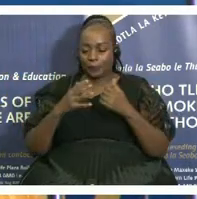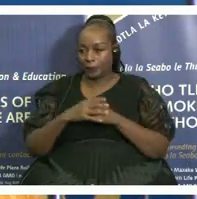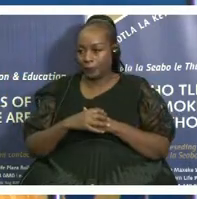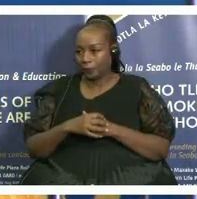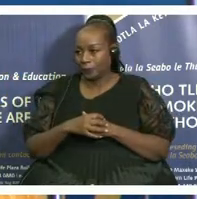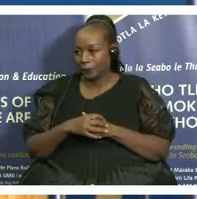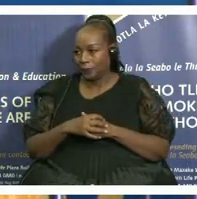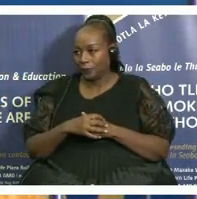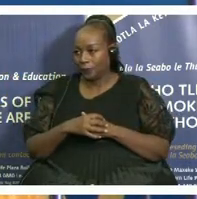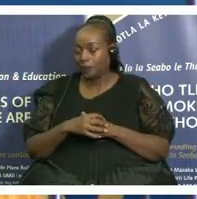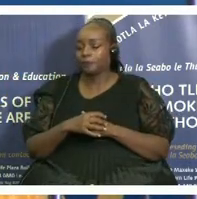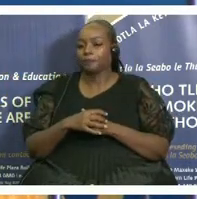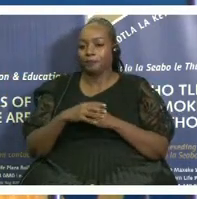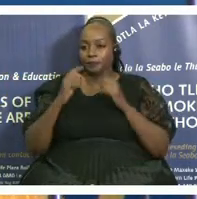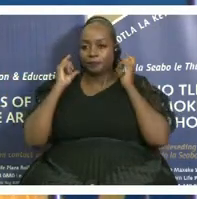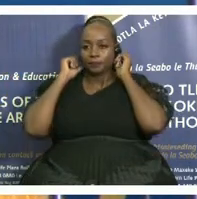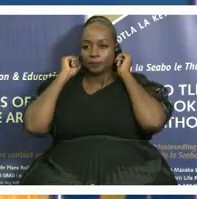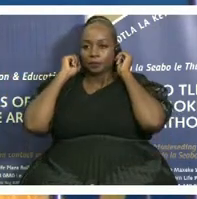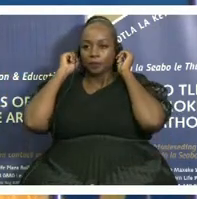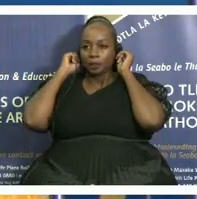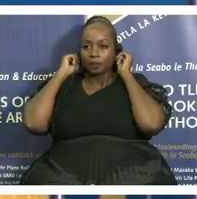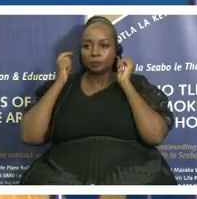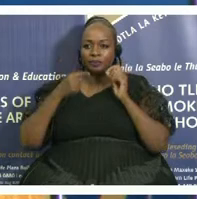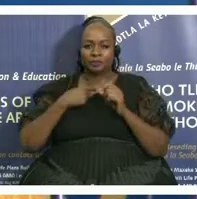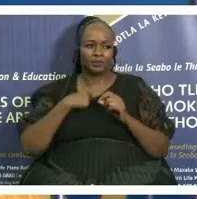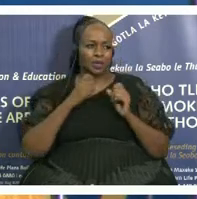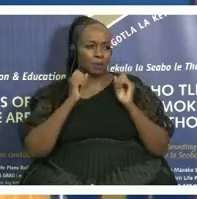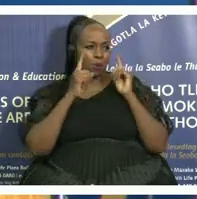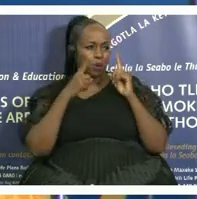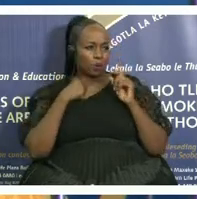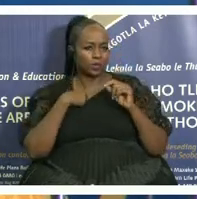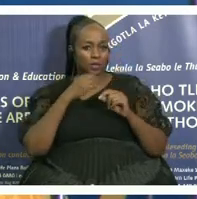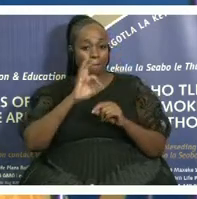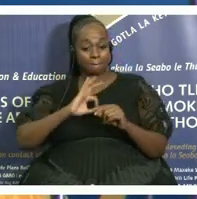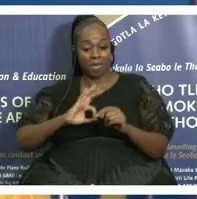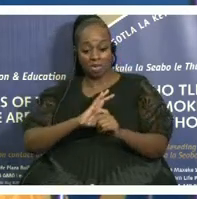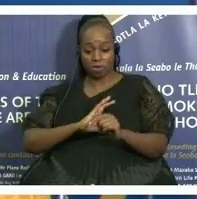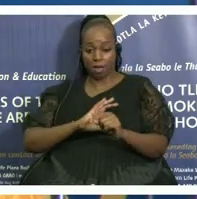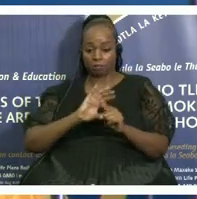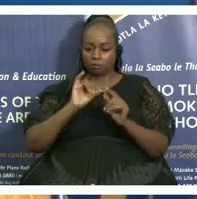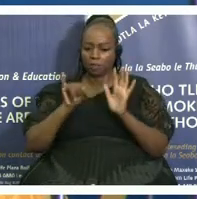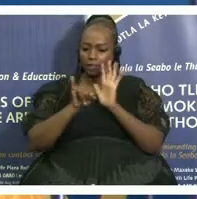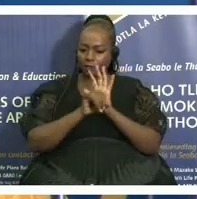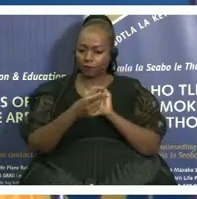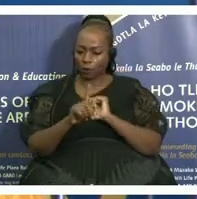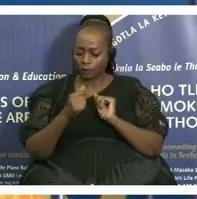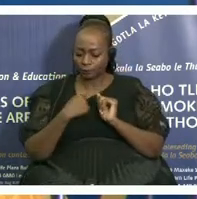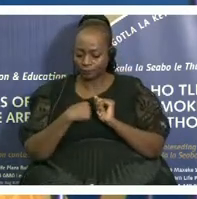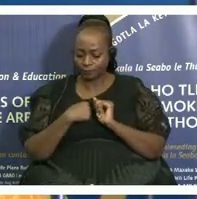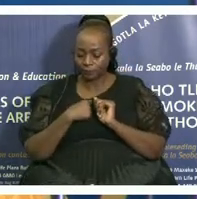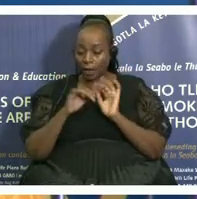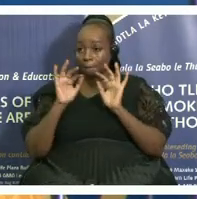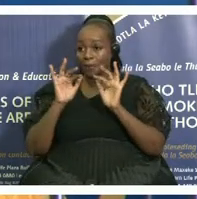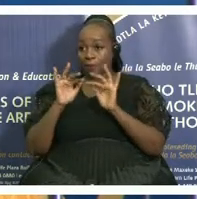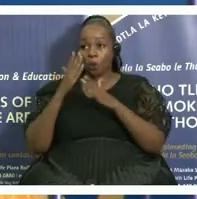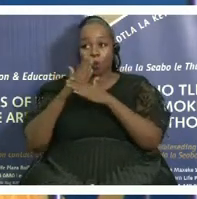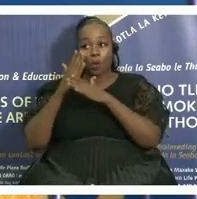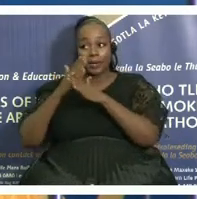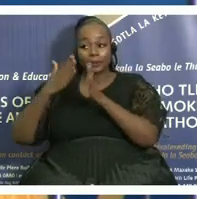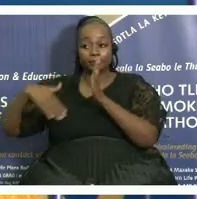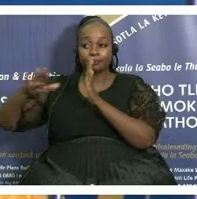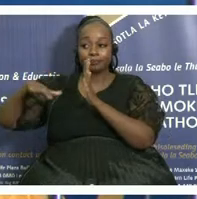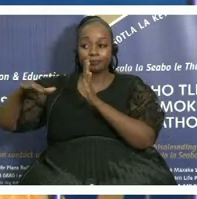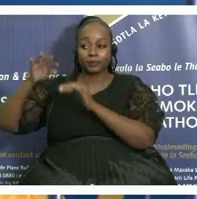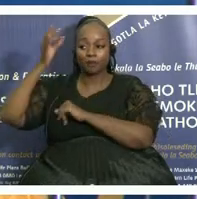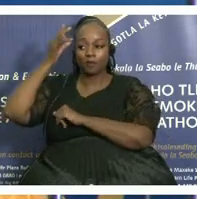hobona haleti, hobona halang, Majoro Fumane Hore, Batuba Basibita, Basibita